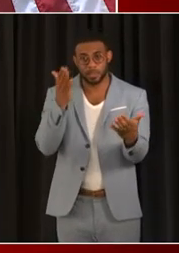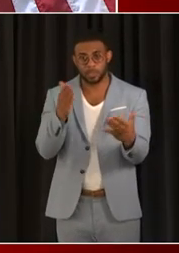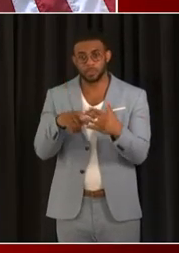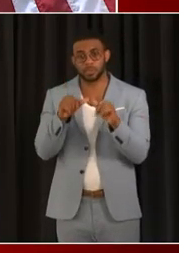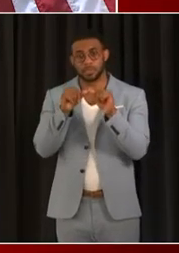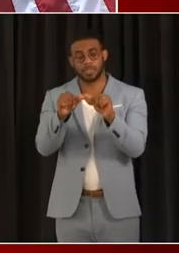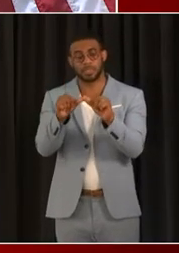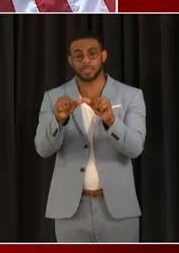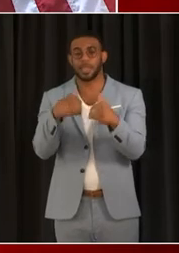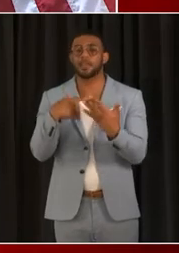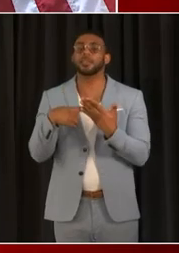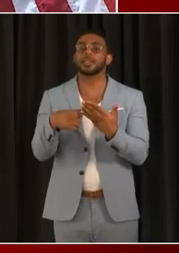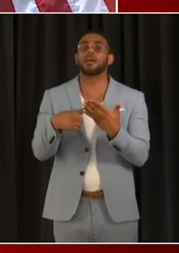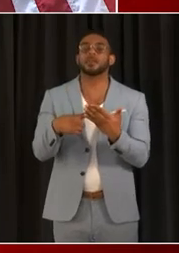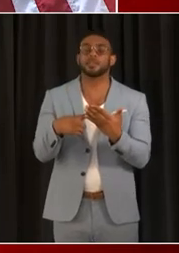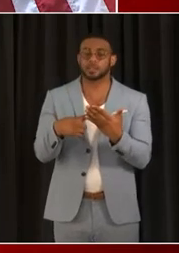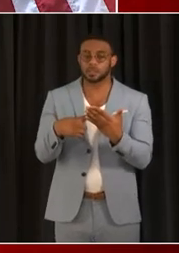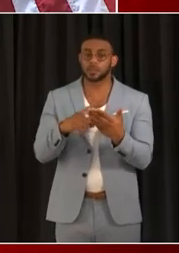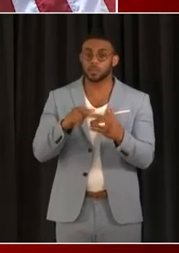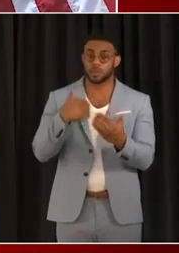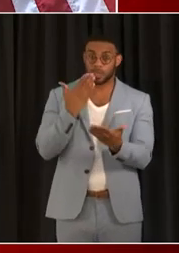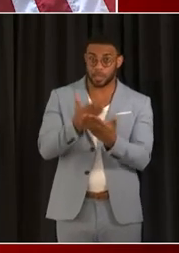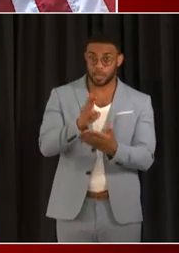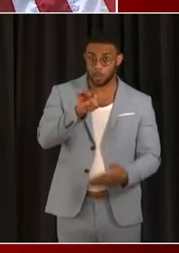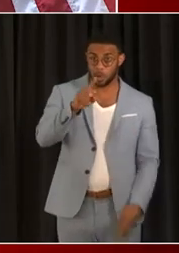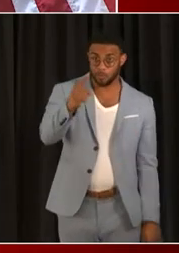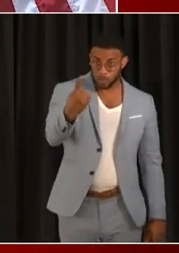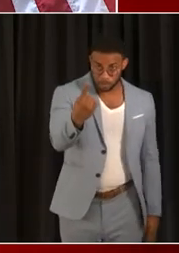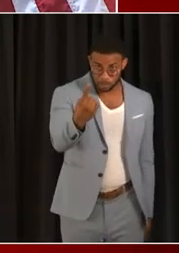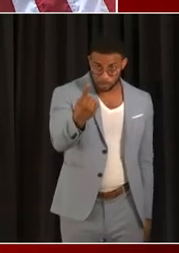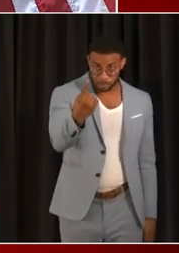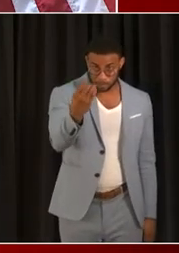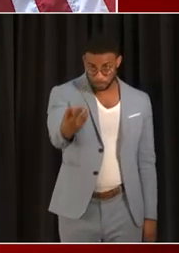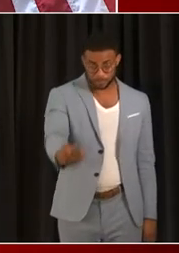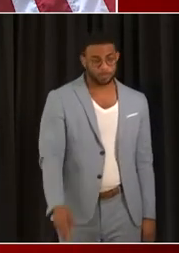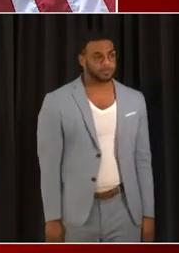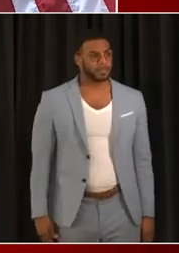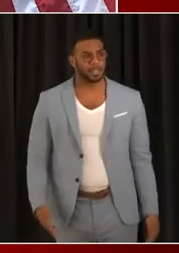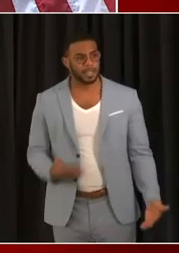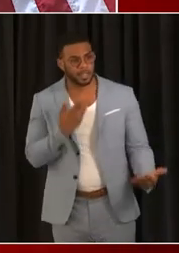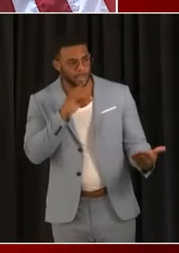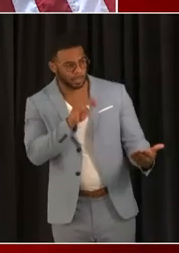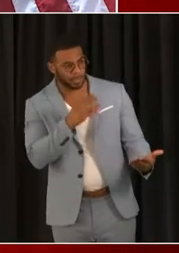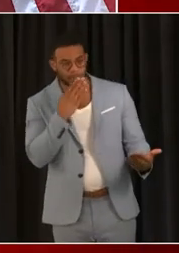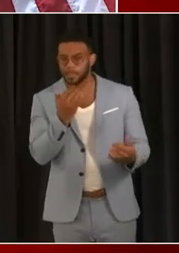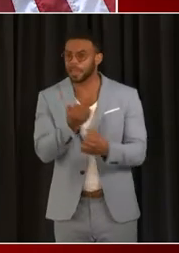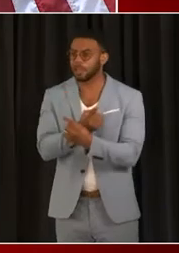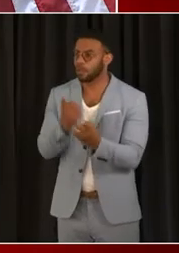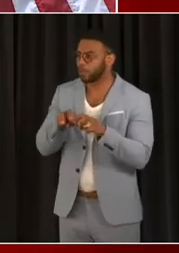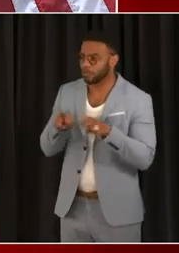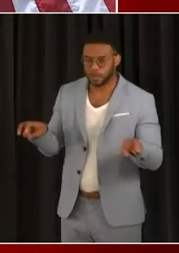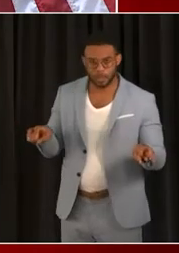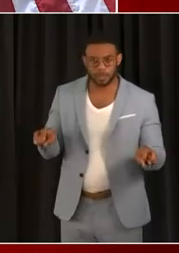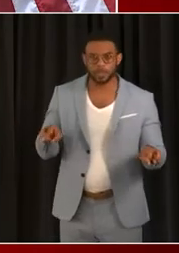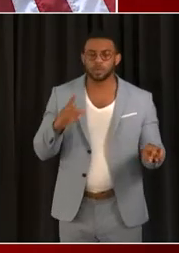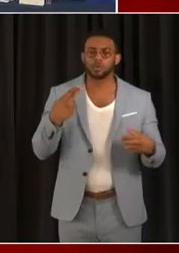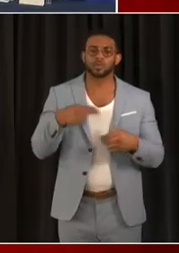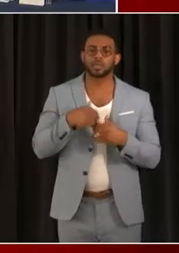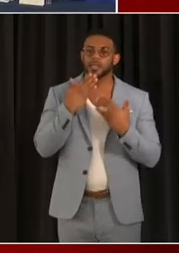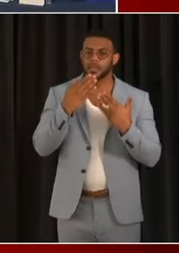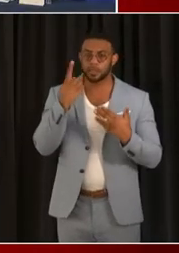is listening here to continue to have this conversation once we get to March 1st. Absolutely. Thank you, Tim, and thank you to everybody on the